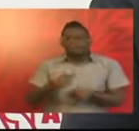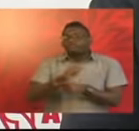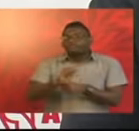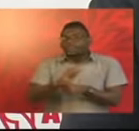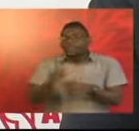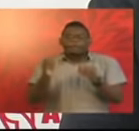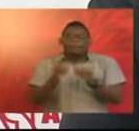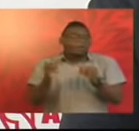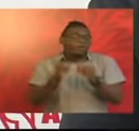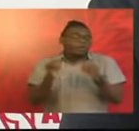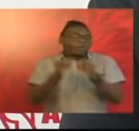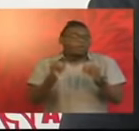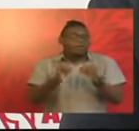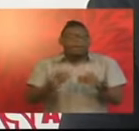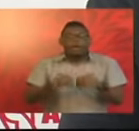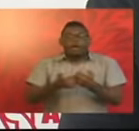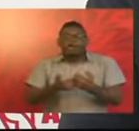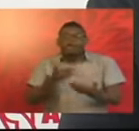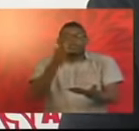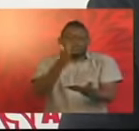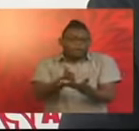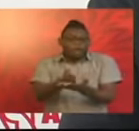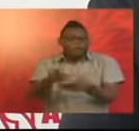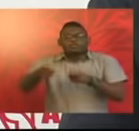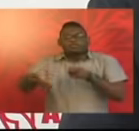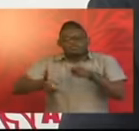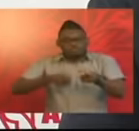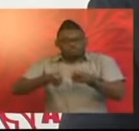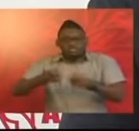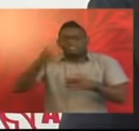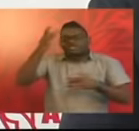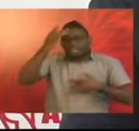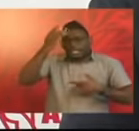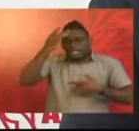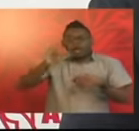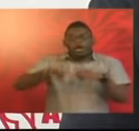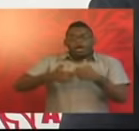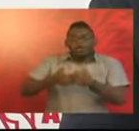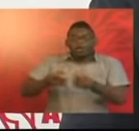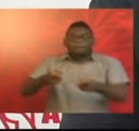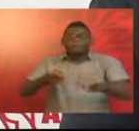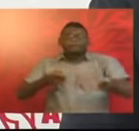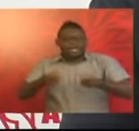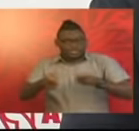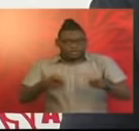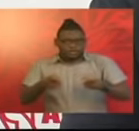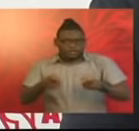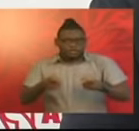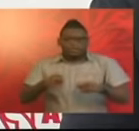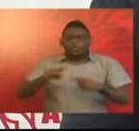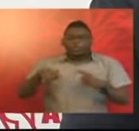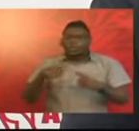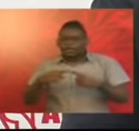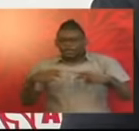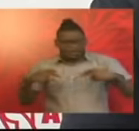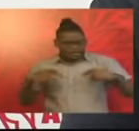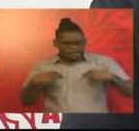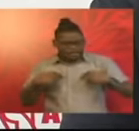control. Managing conflict during times of crisis, which again